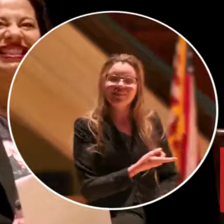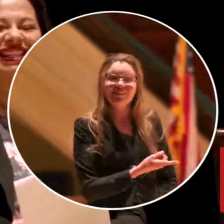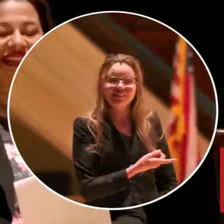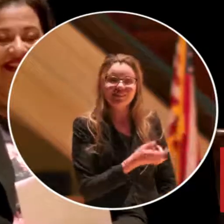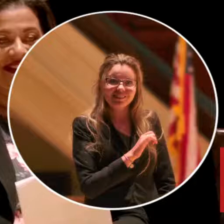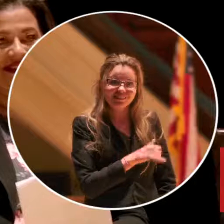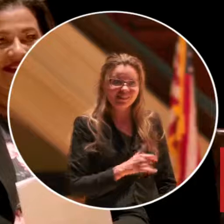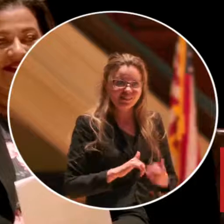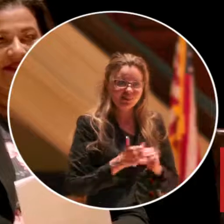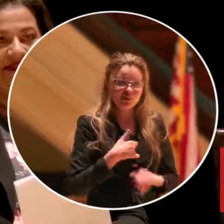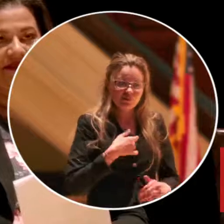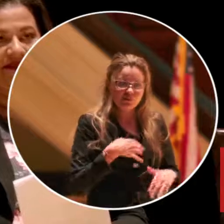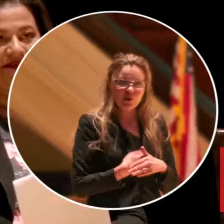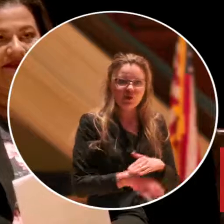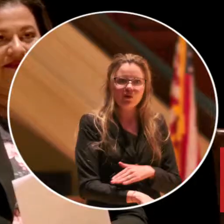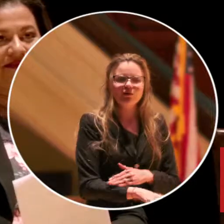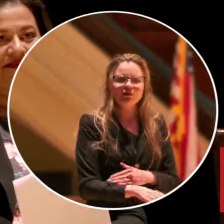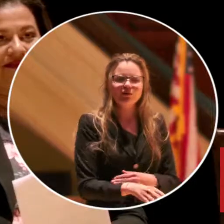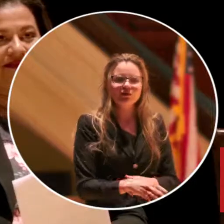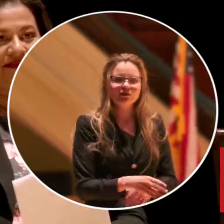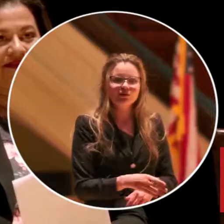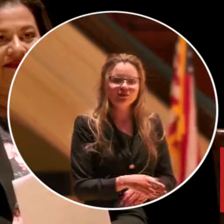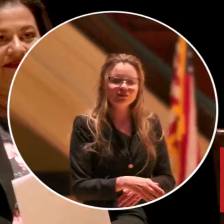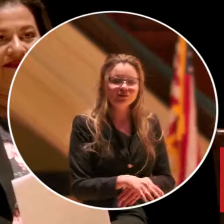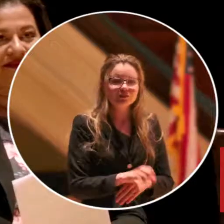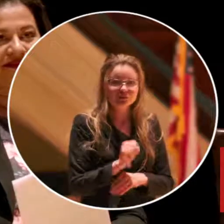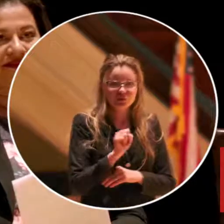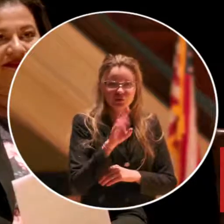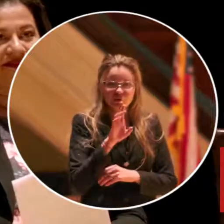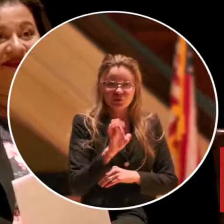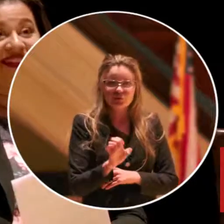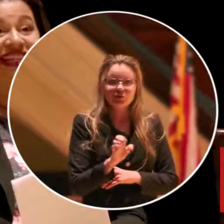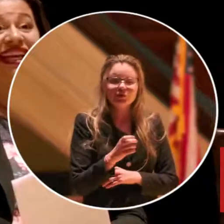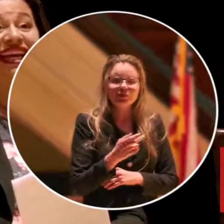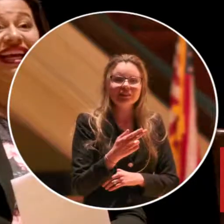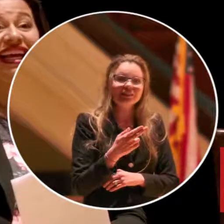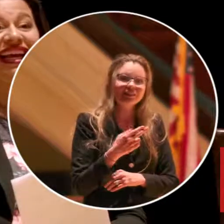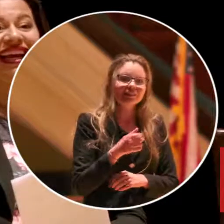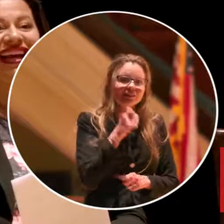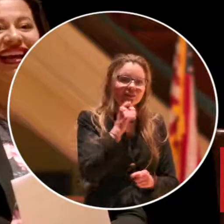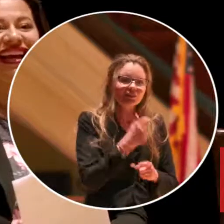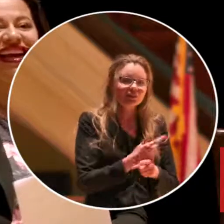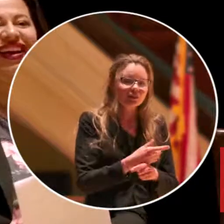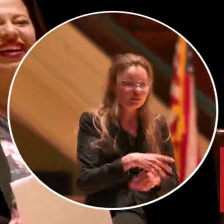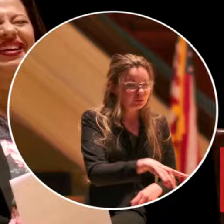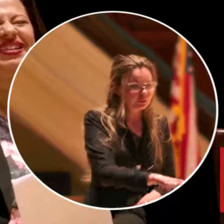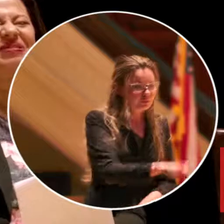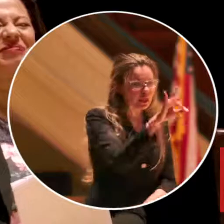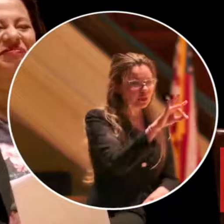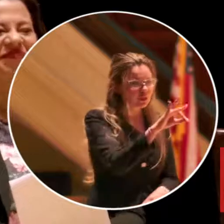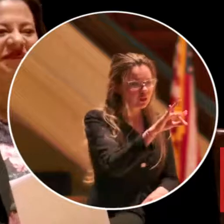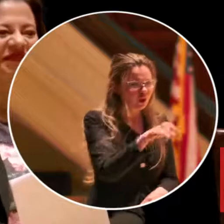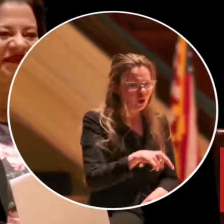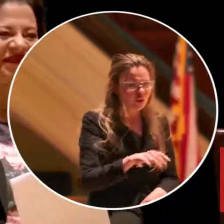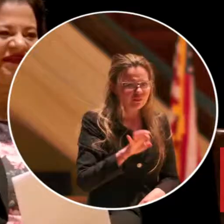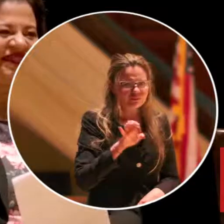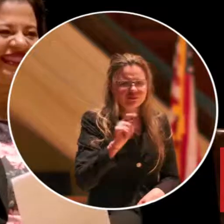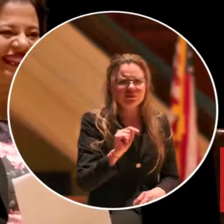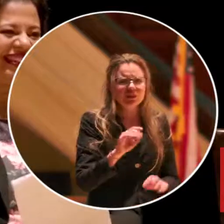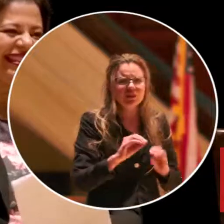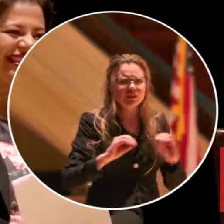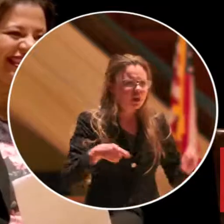She went on to say our sister Sue had picked me before my feet were fully developed, and they had to replant me.